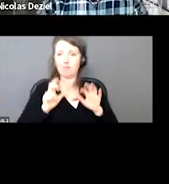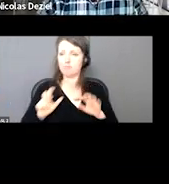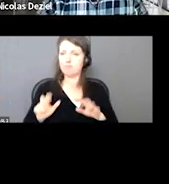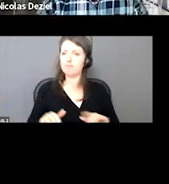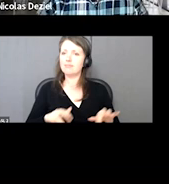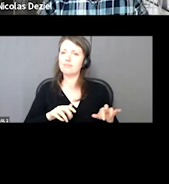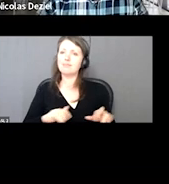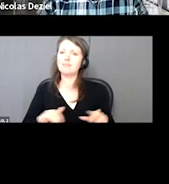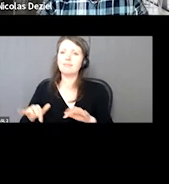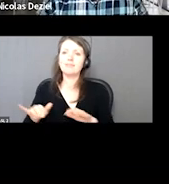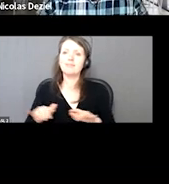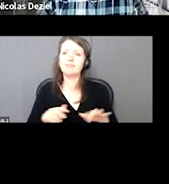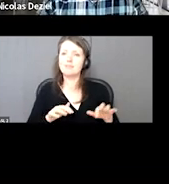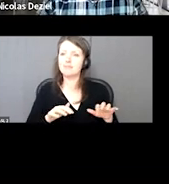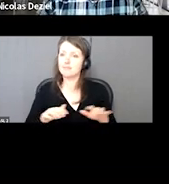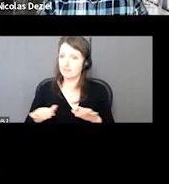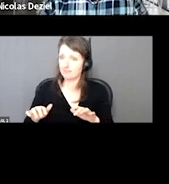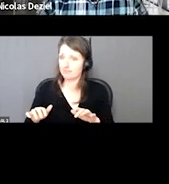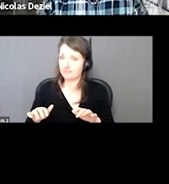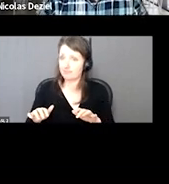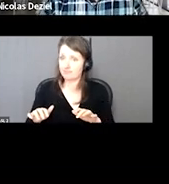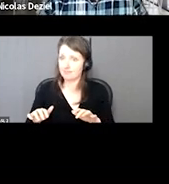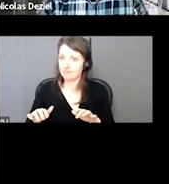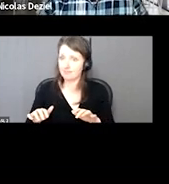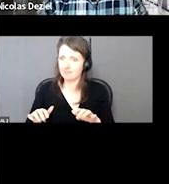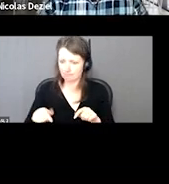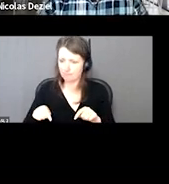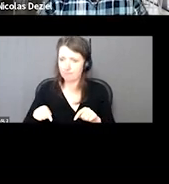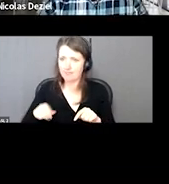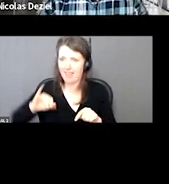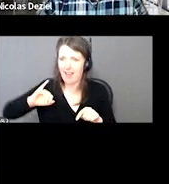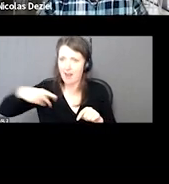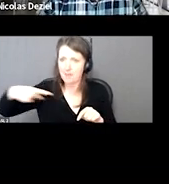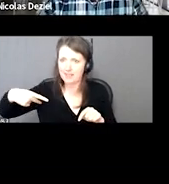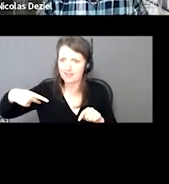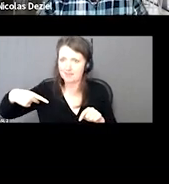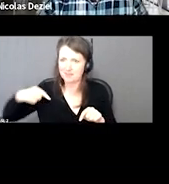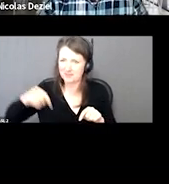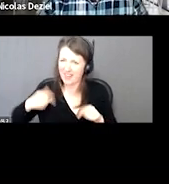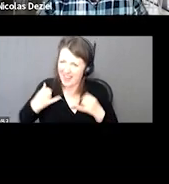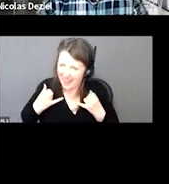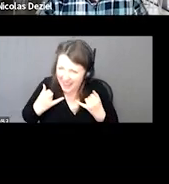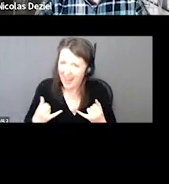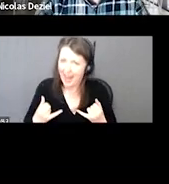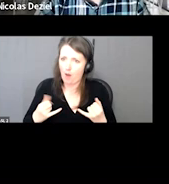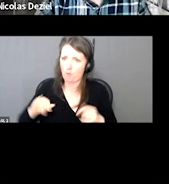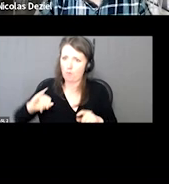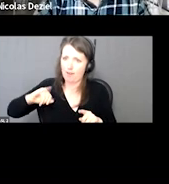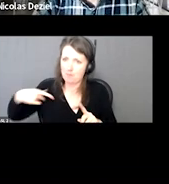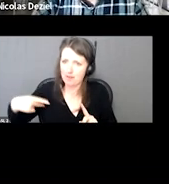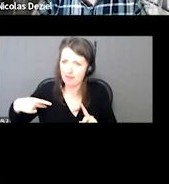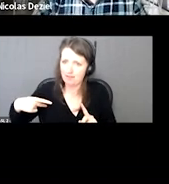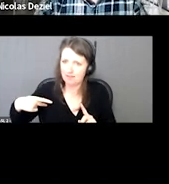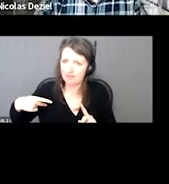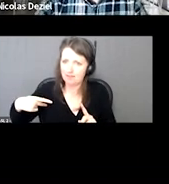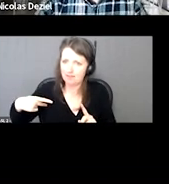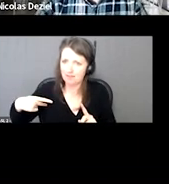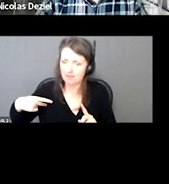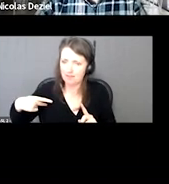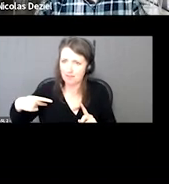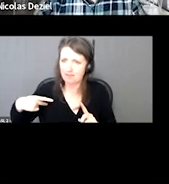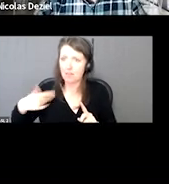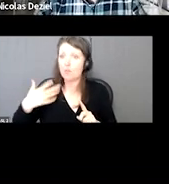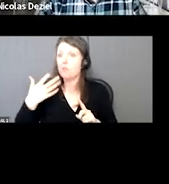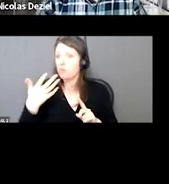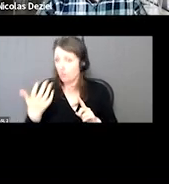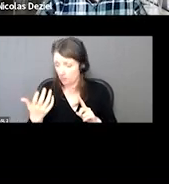piano, right? So this, I do have IP at that point because it's my idea that came into fruition. And musical works, like